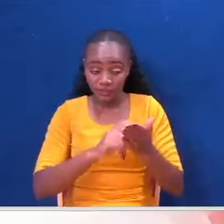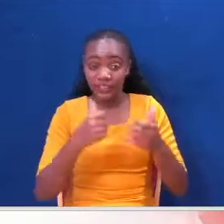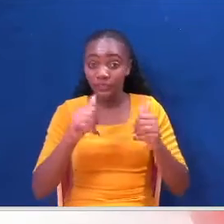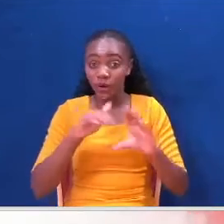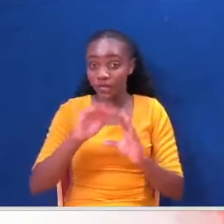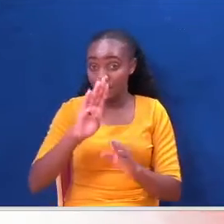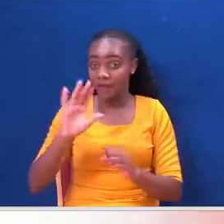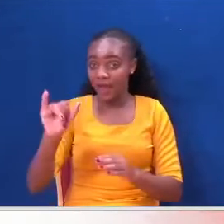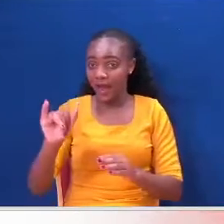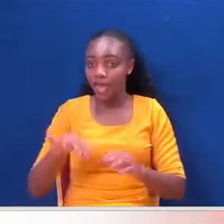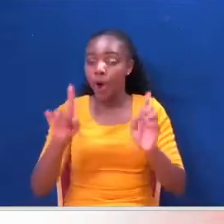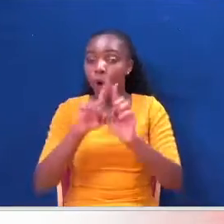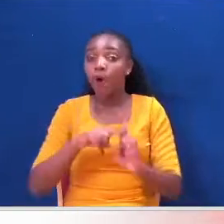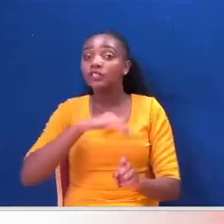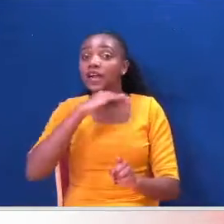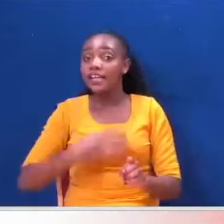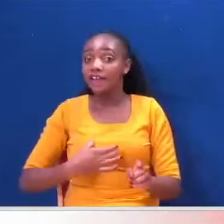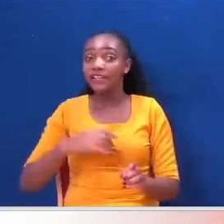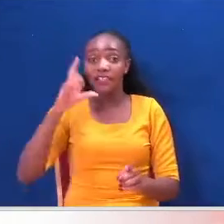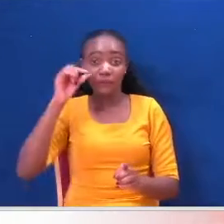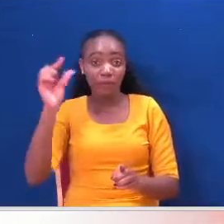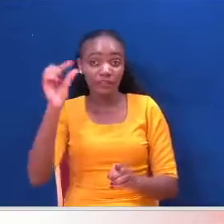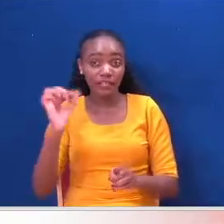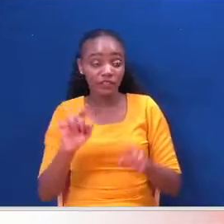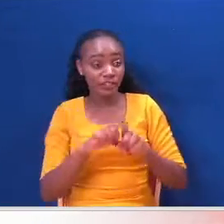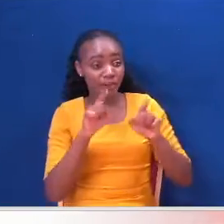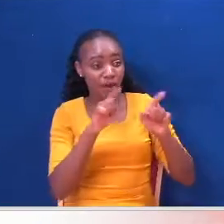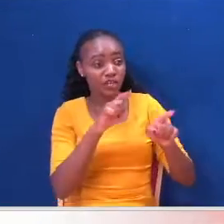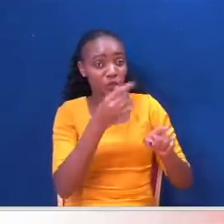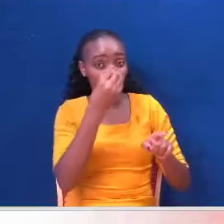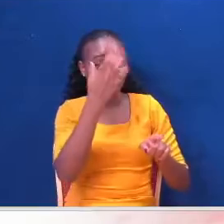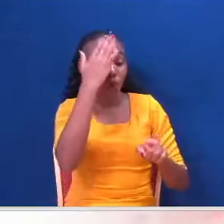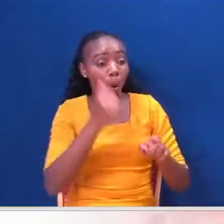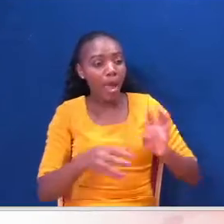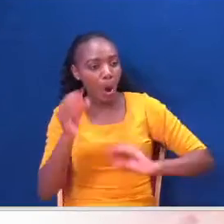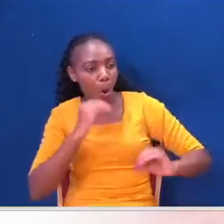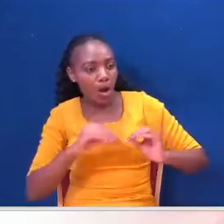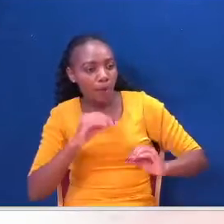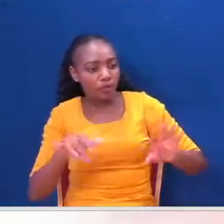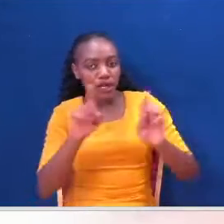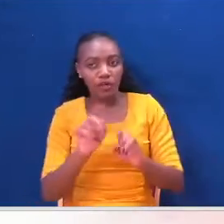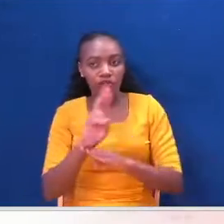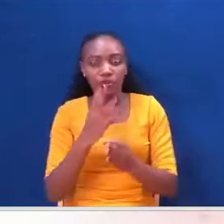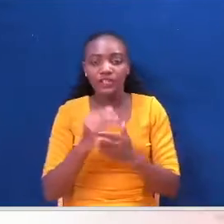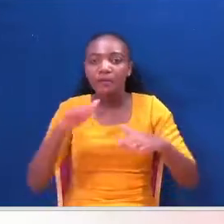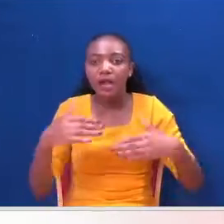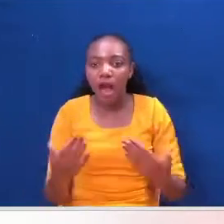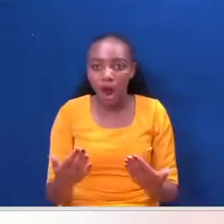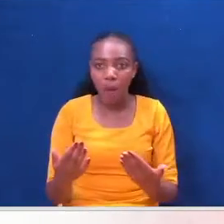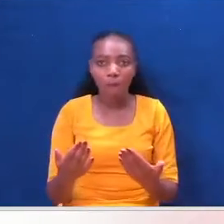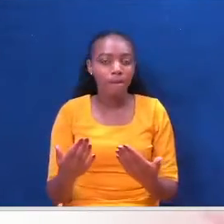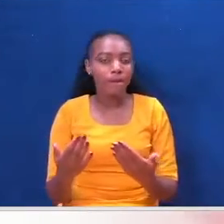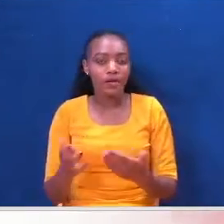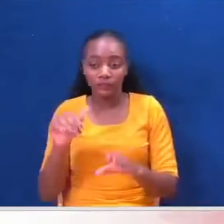Raila has been on a tour of the Coast region, where he accused Deputy President William Ruto of corruption and using the money as handouts in